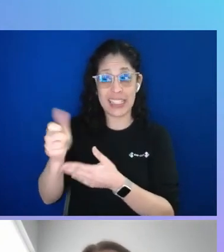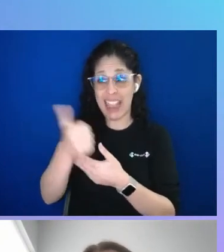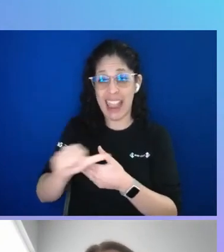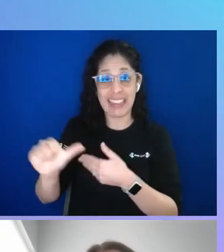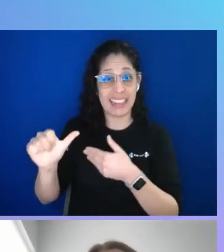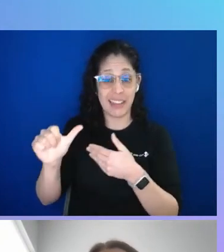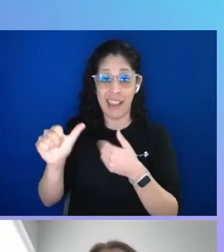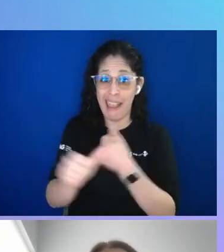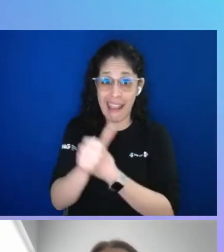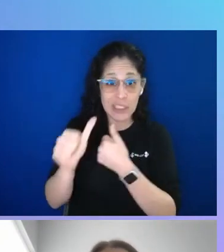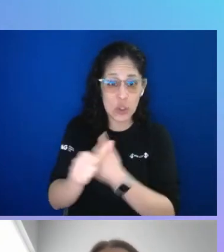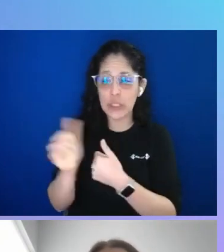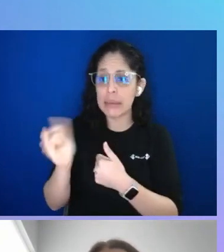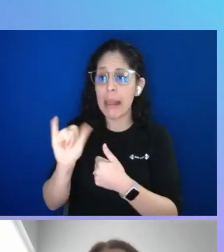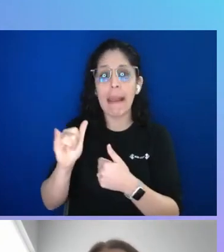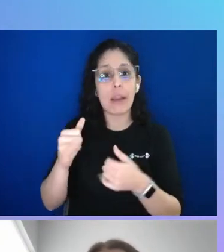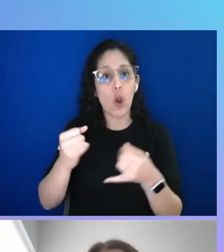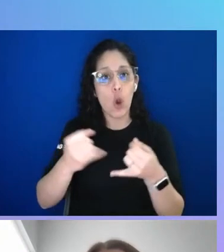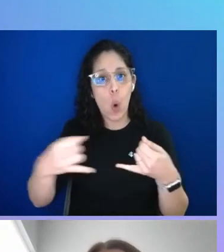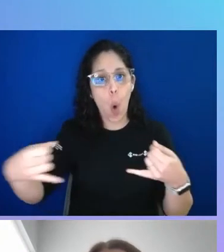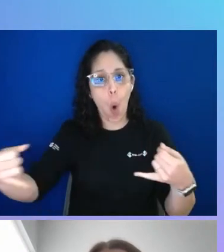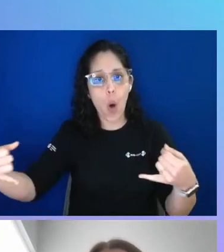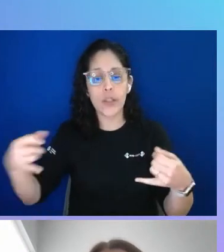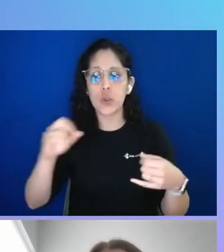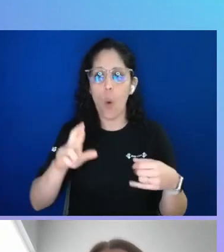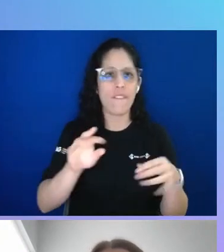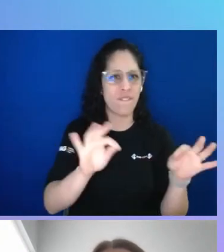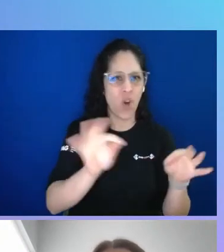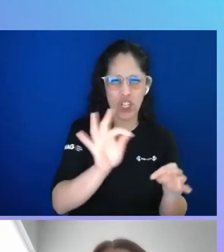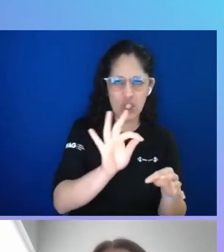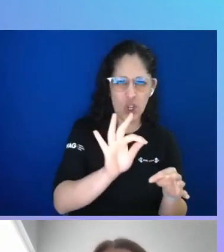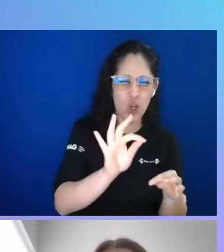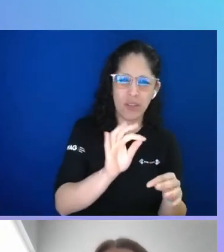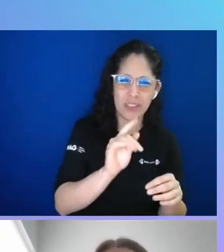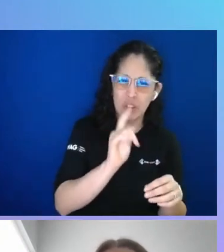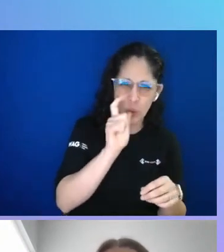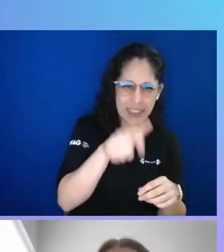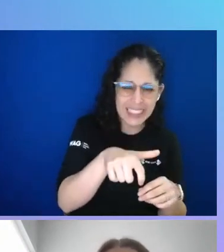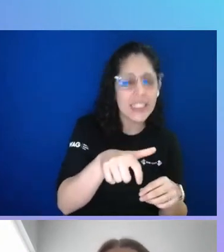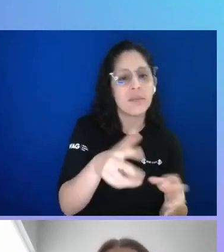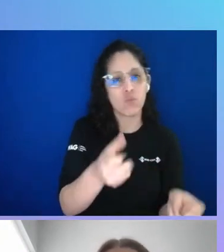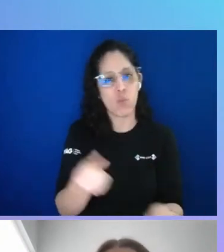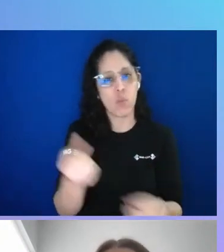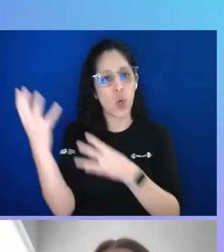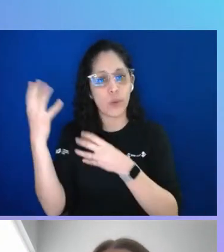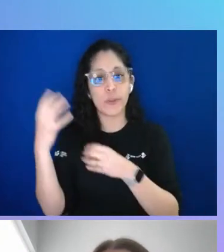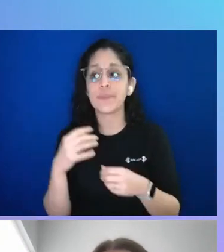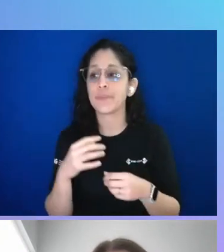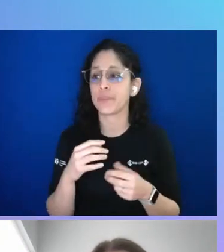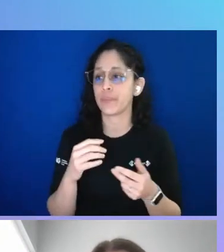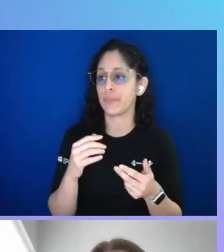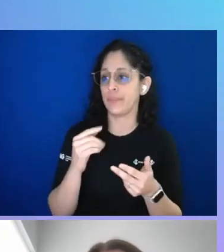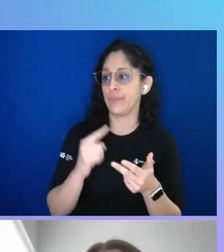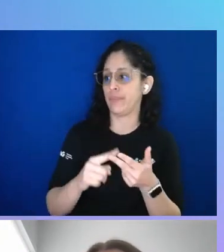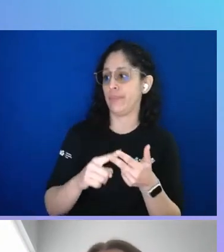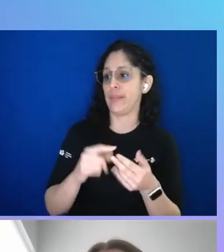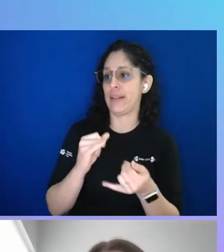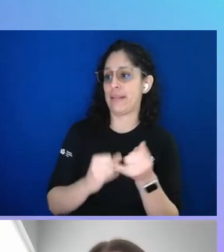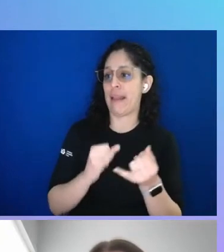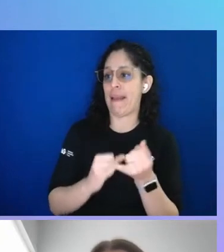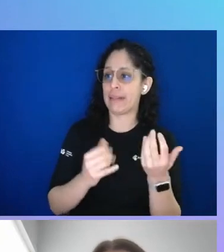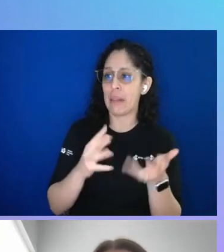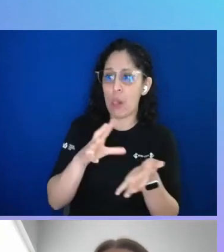furniture. And I would also say lean on your teammates for support on testing days. So we're very grateful at Peloton to